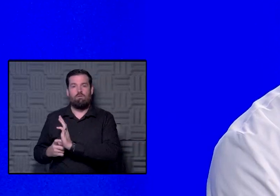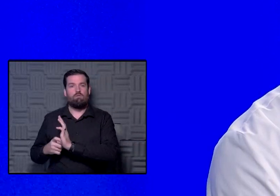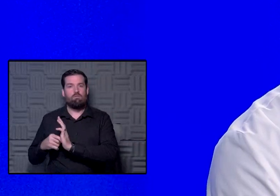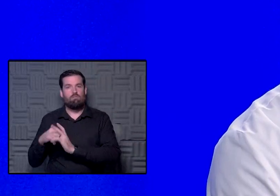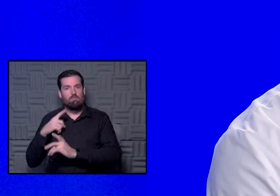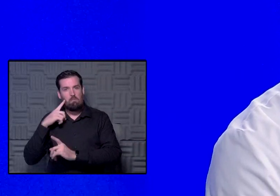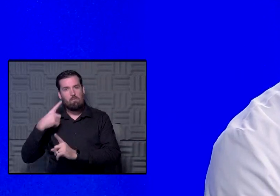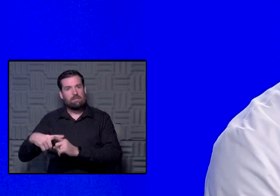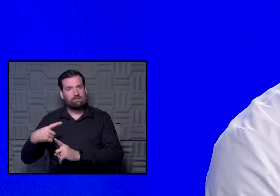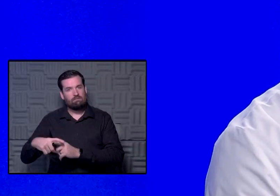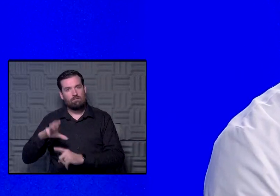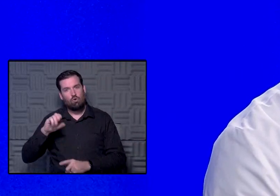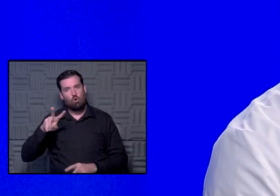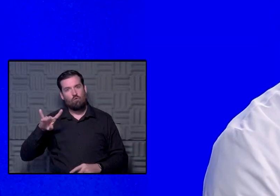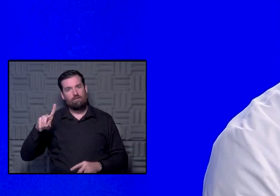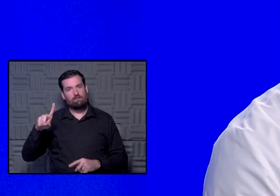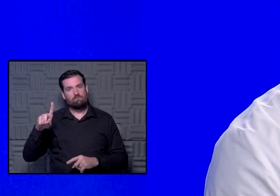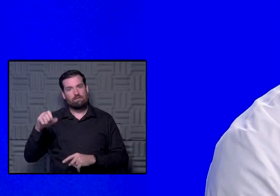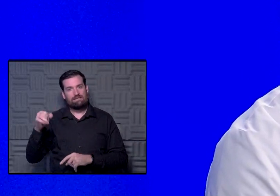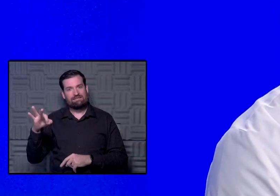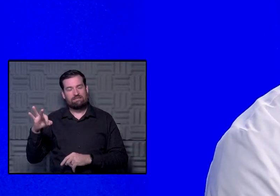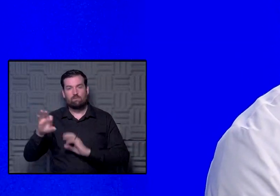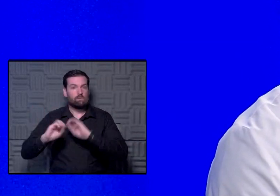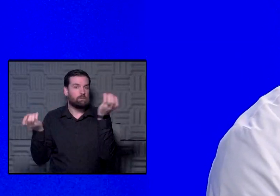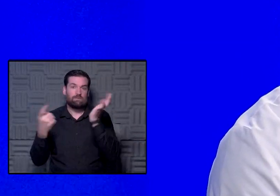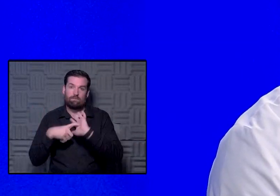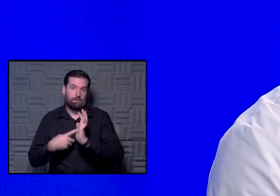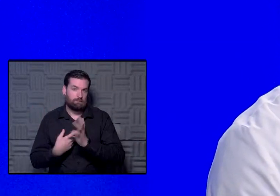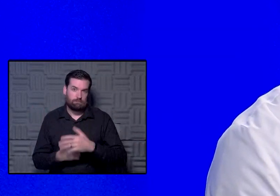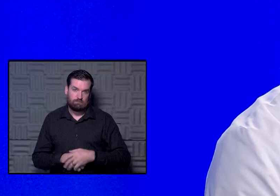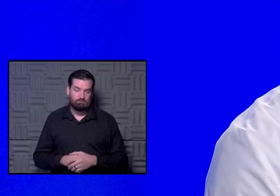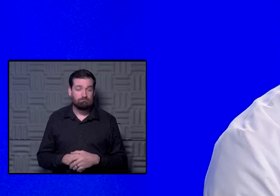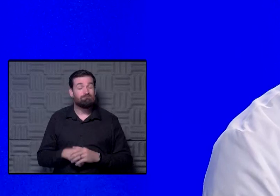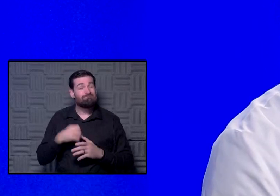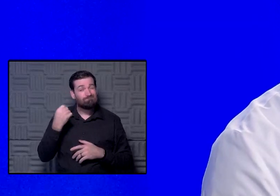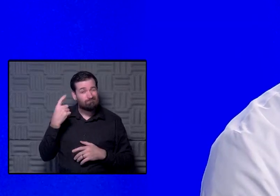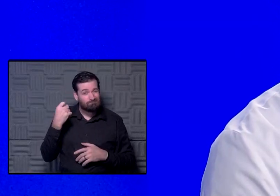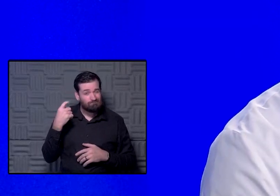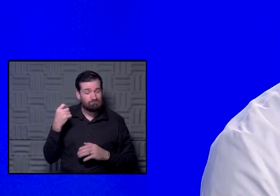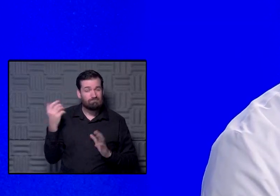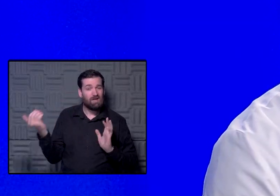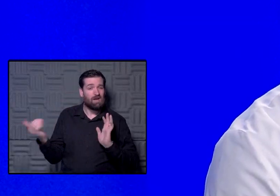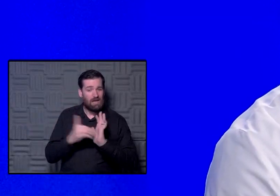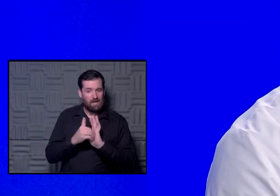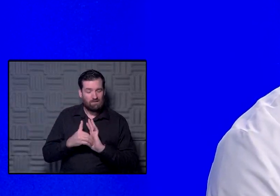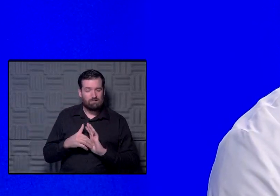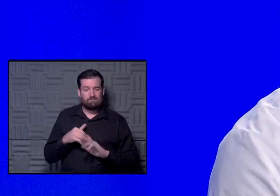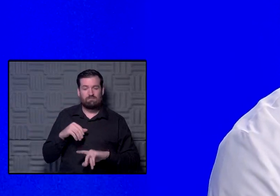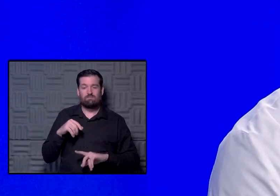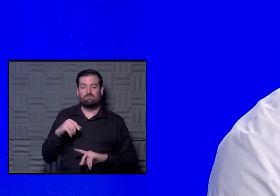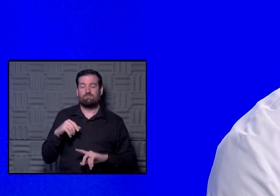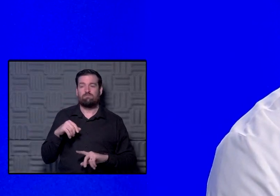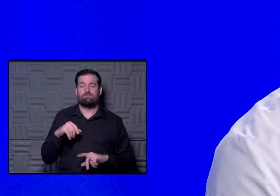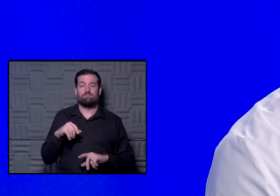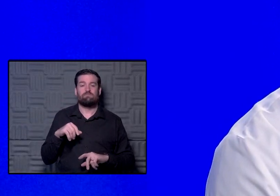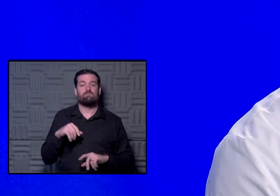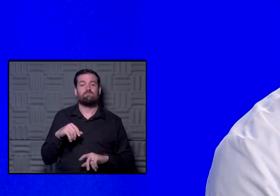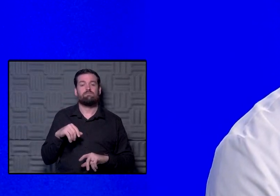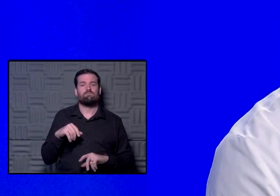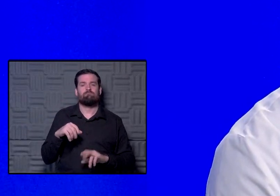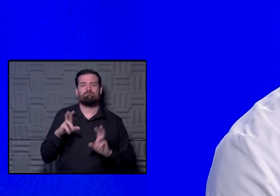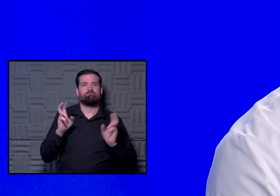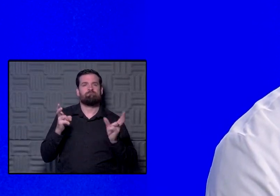positive COVID-19 and did very well, didn't have any symptoms. Now, can you say, again, I think this also goes to really what